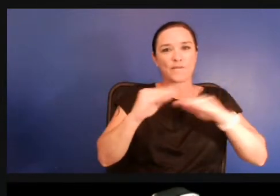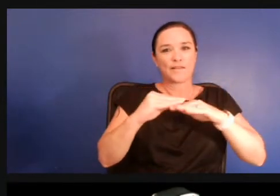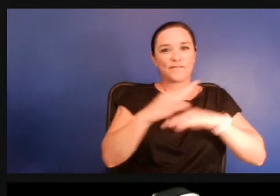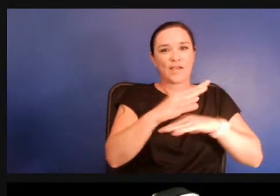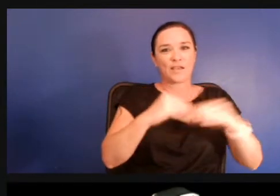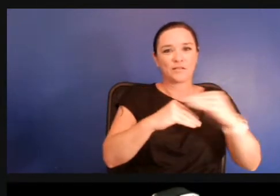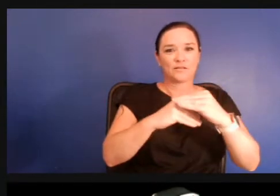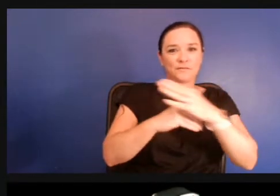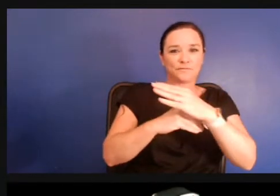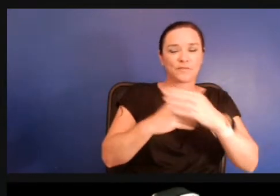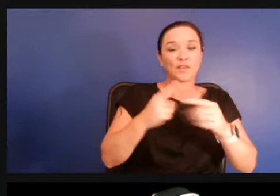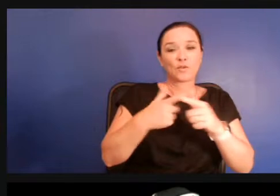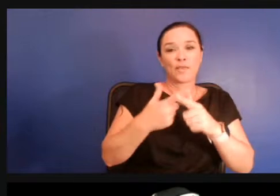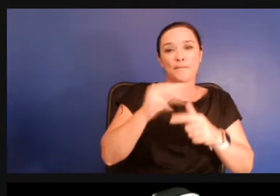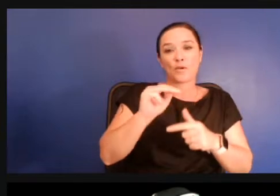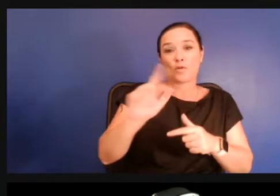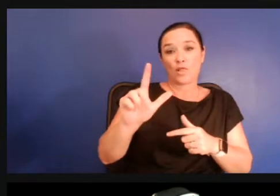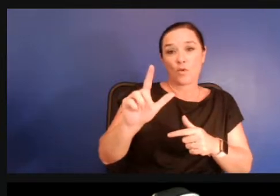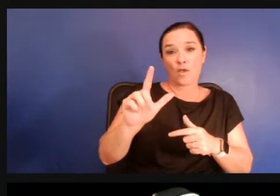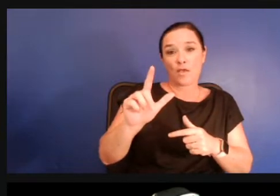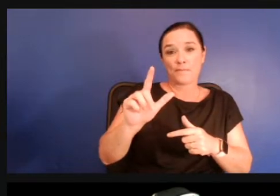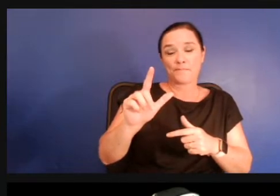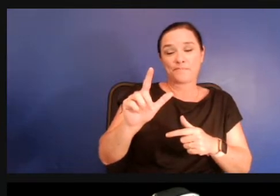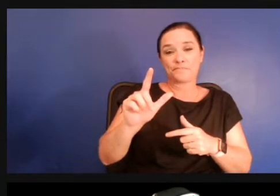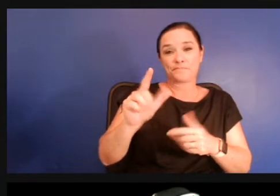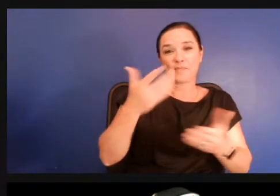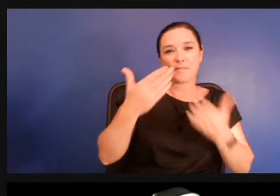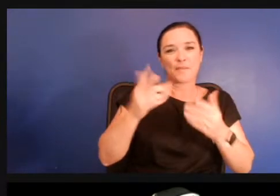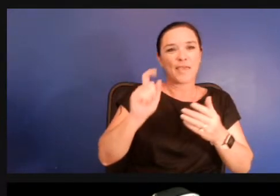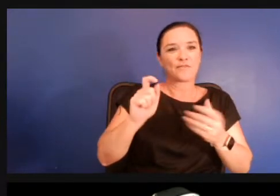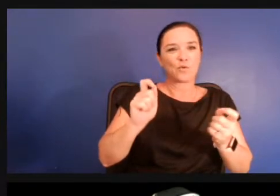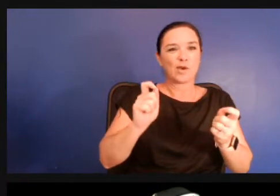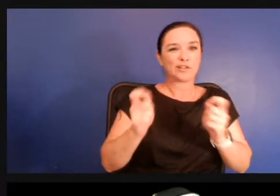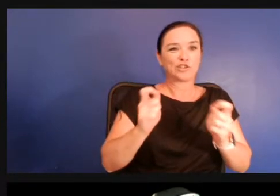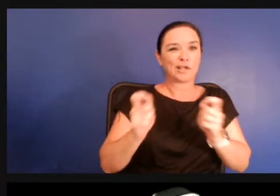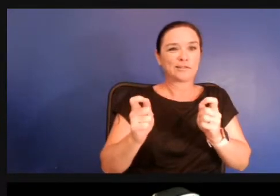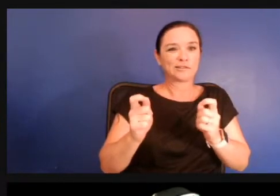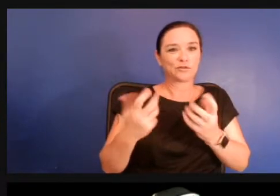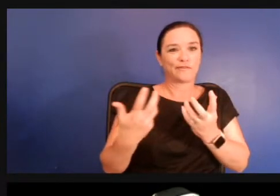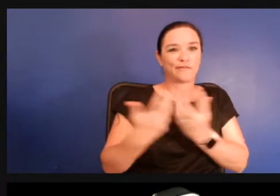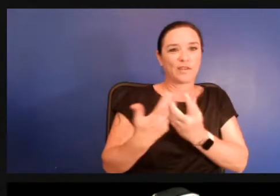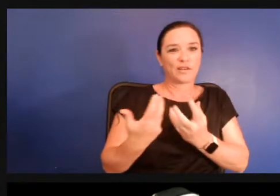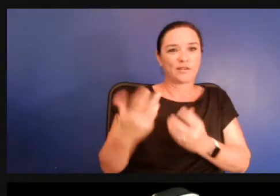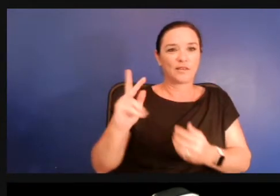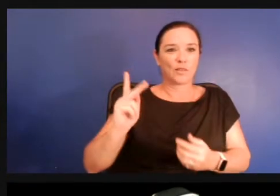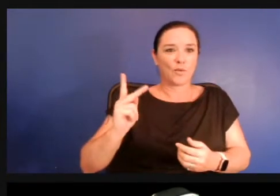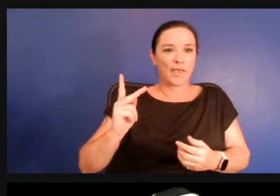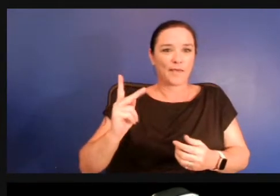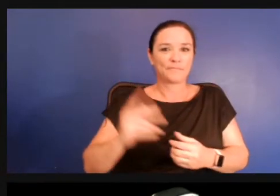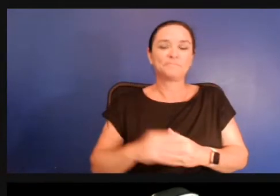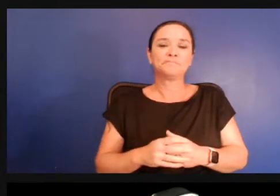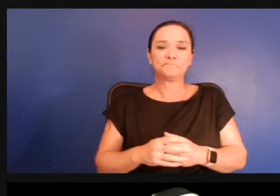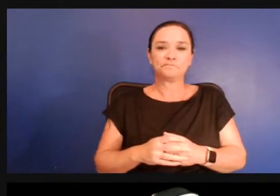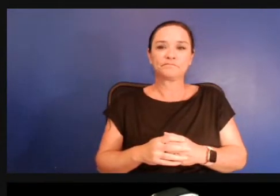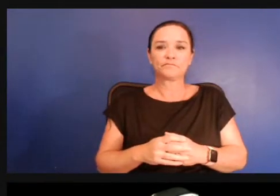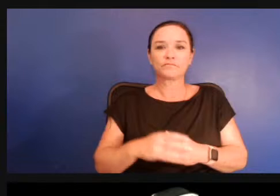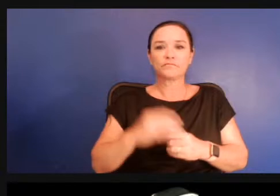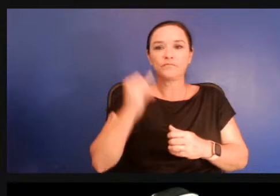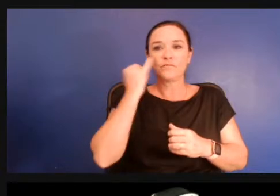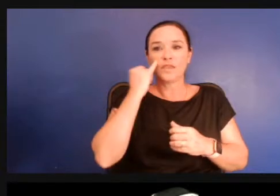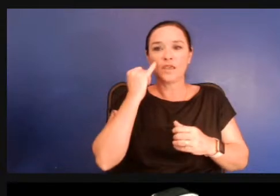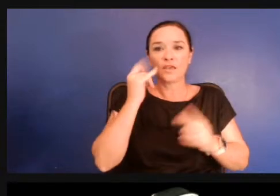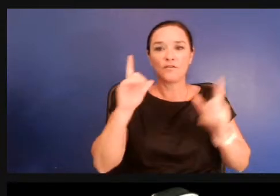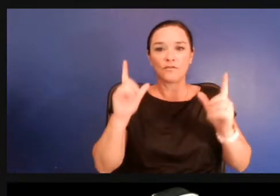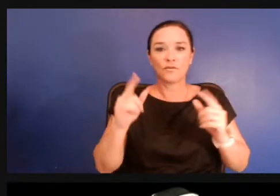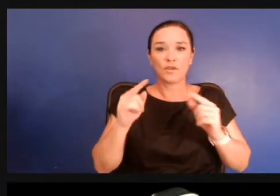allow Maunaloa to adjust as well. And we'll see that later on. If we pull it back to the